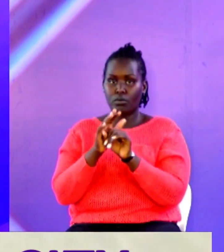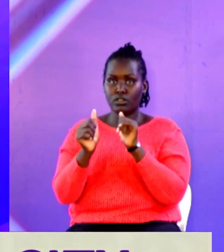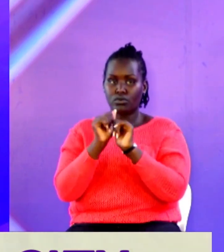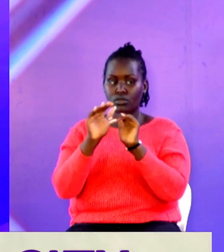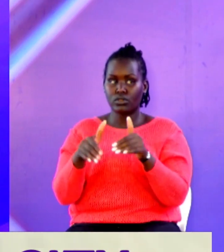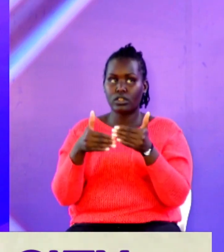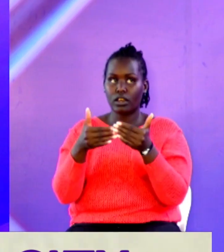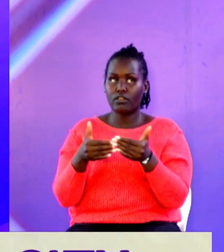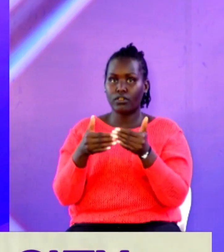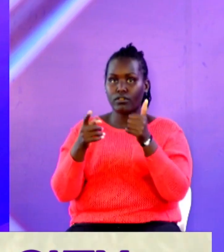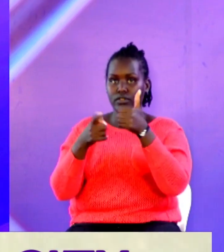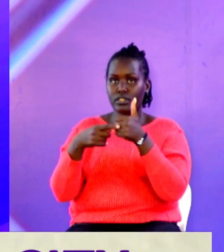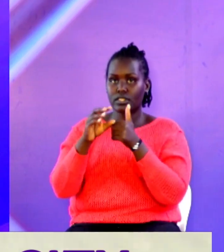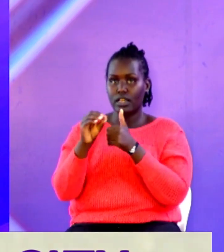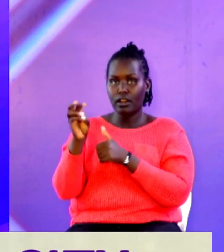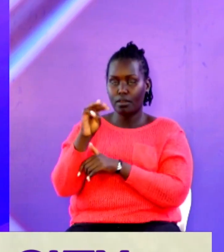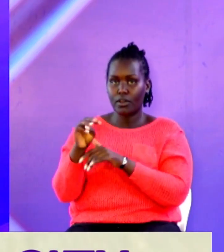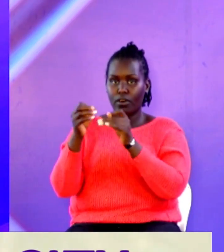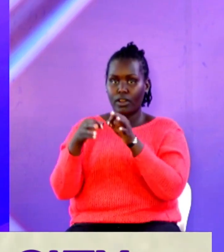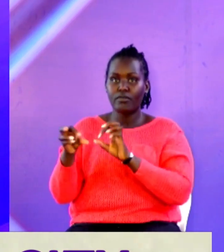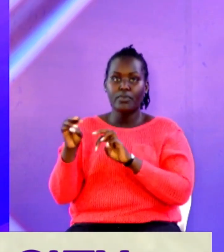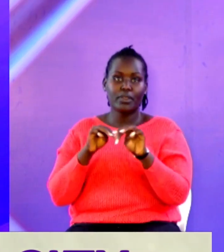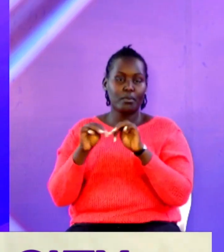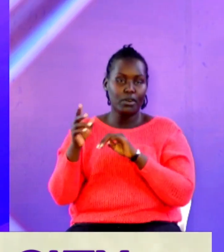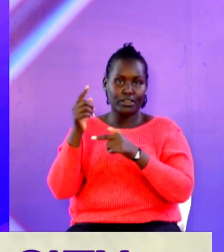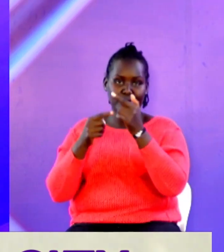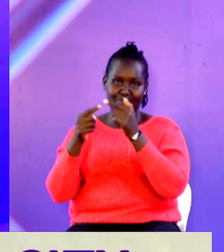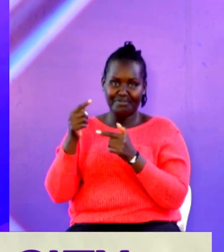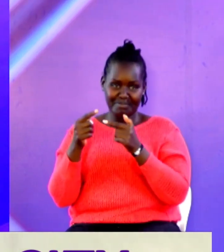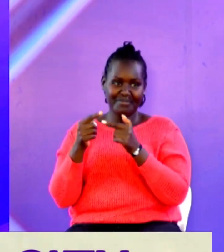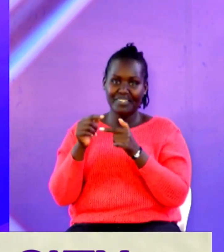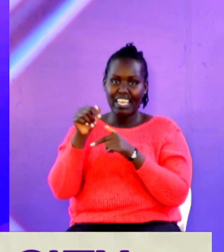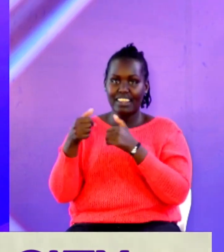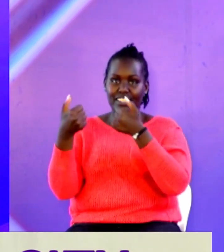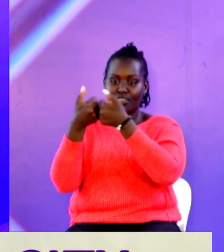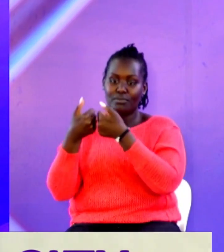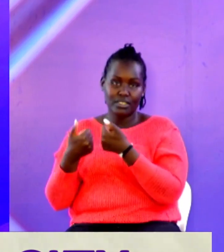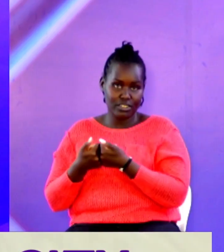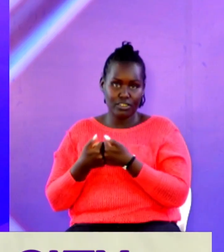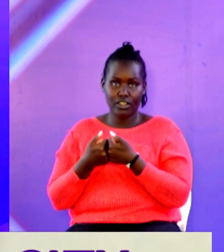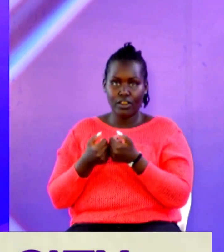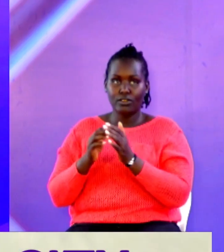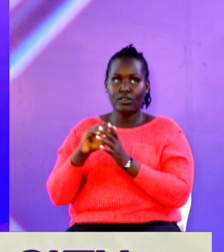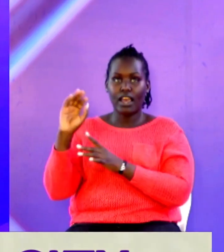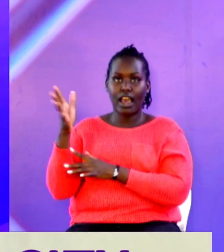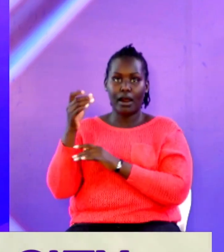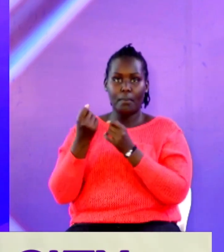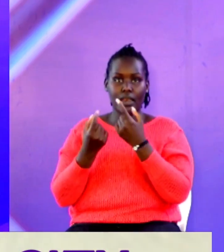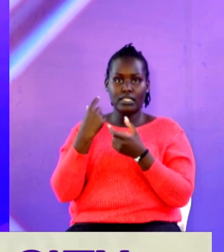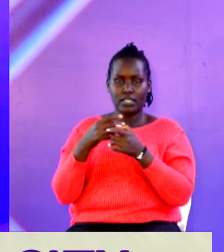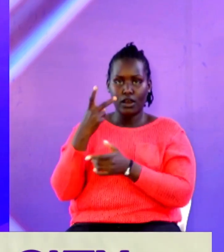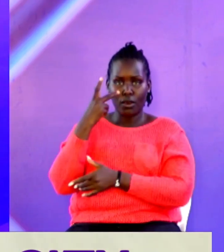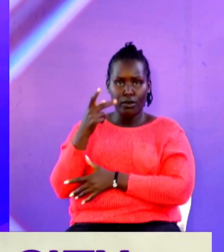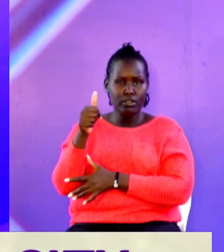of 600 million if they manage to win this competition to the Harambee Stars? Do you